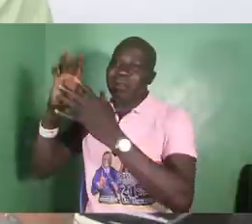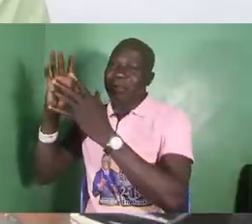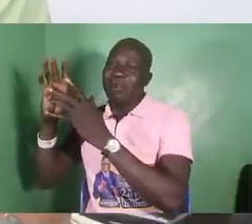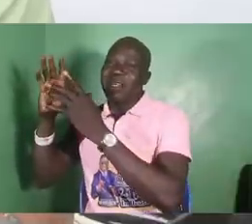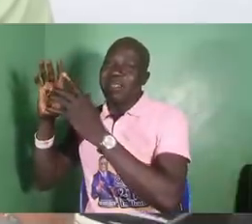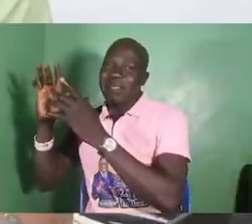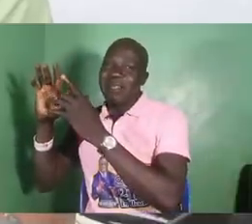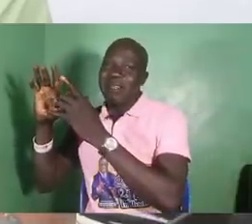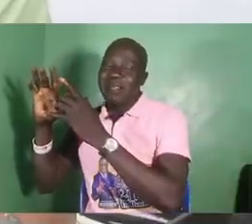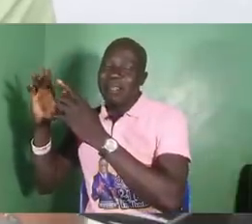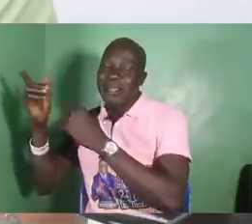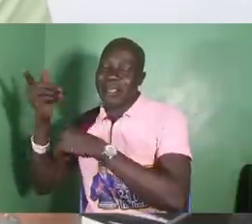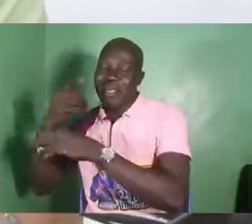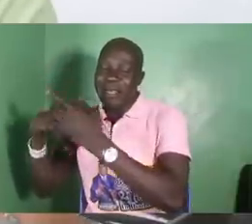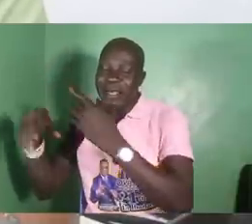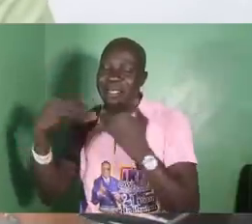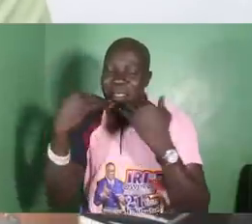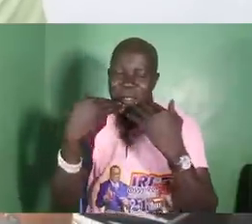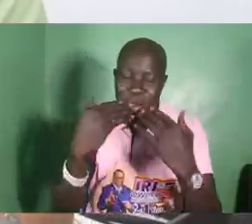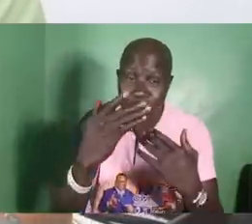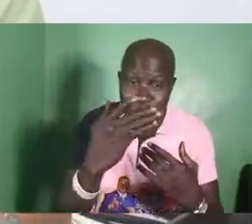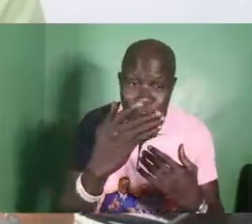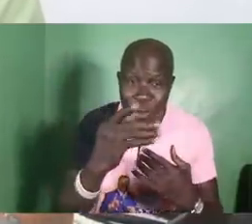ni gbogbo ona